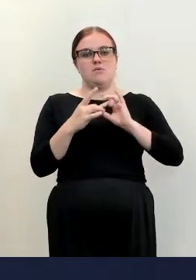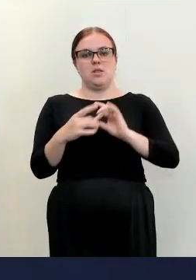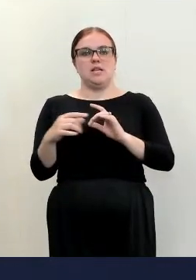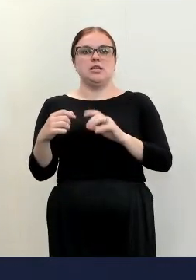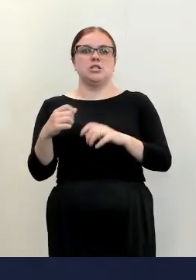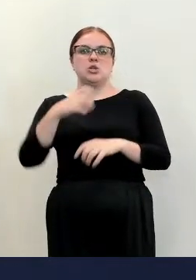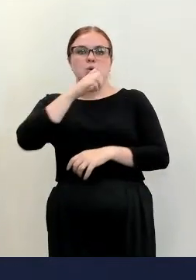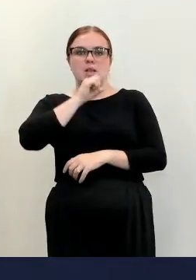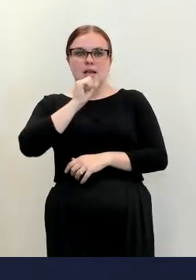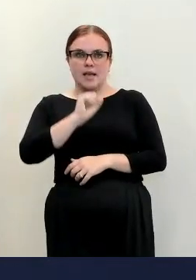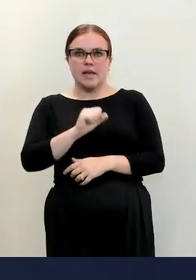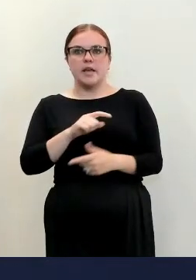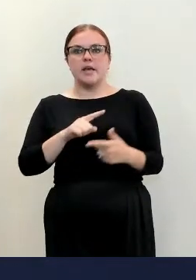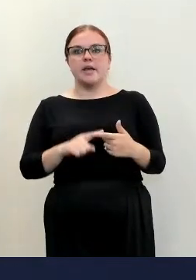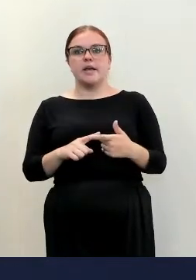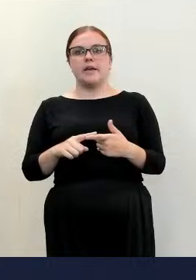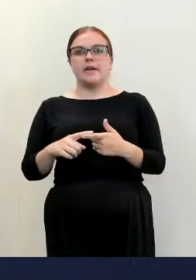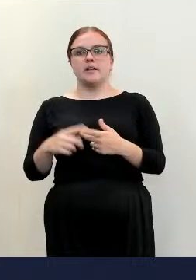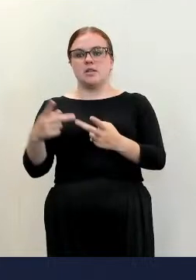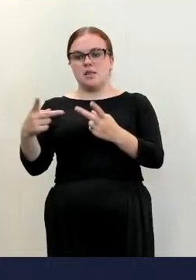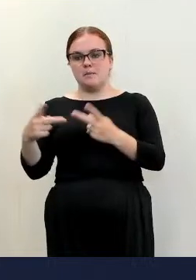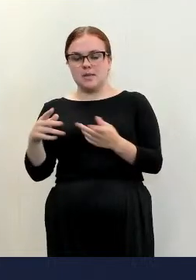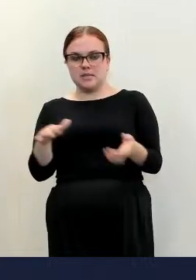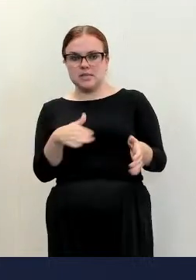the place of death,